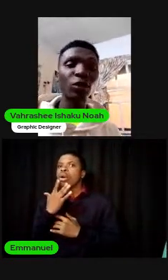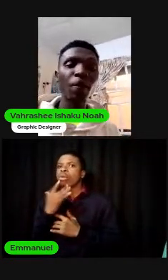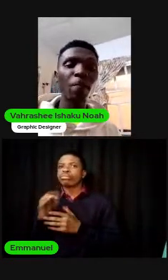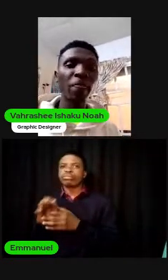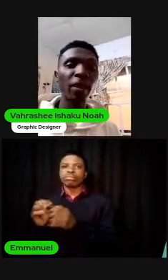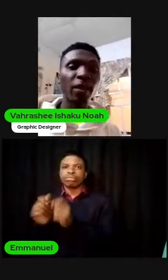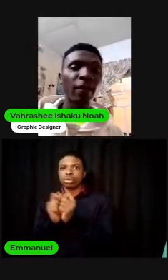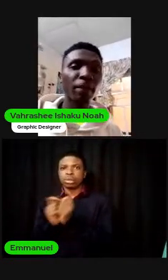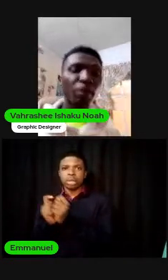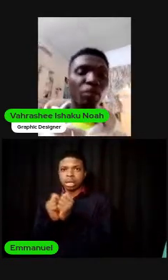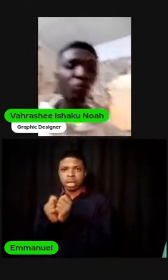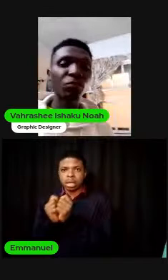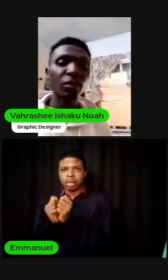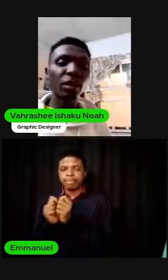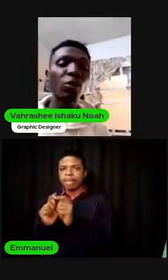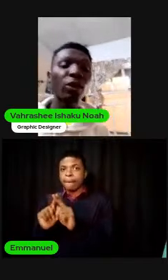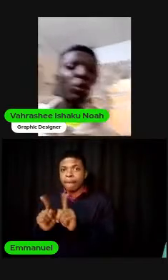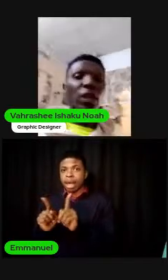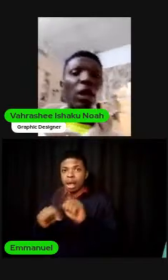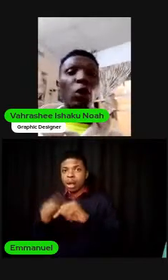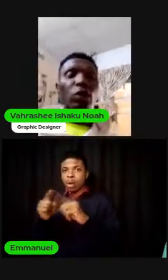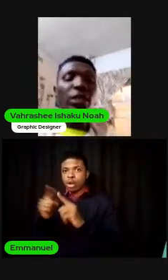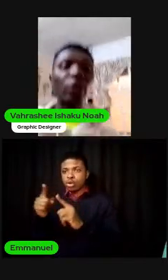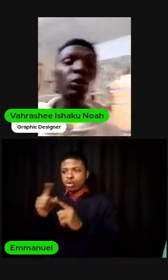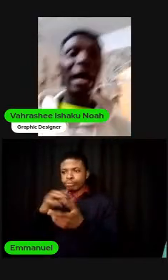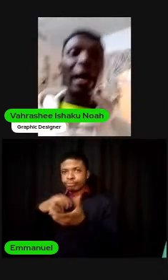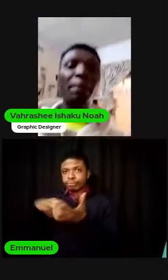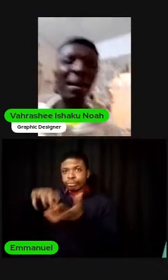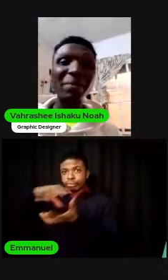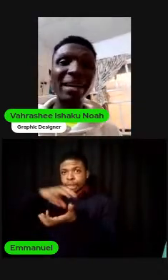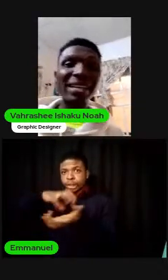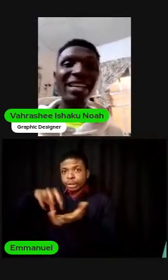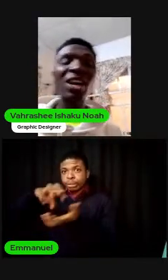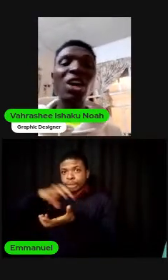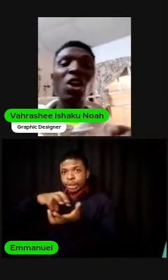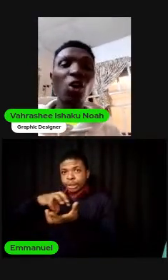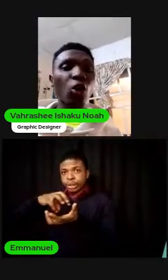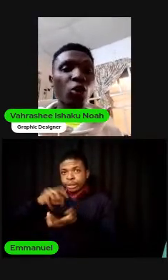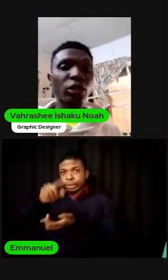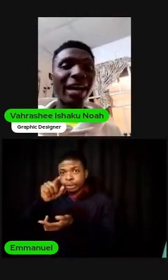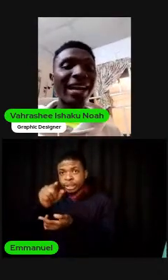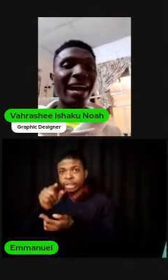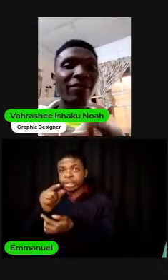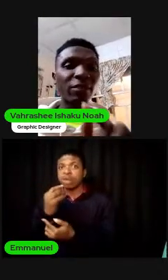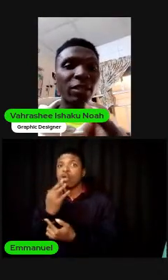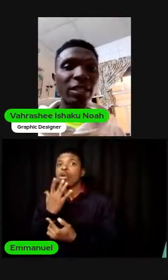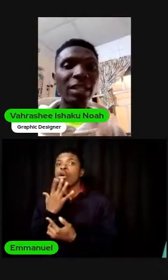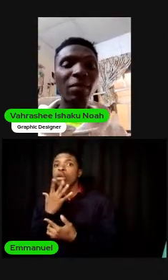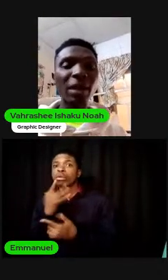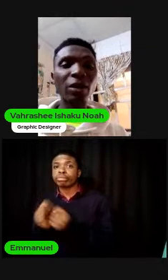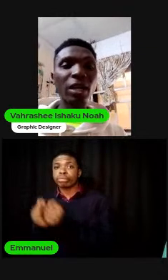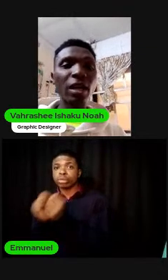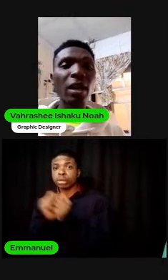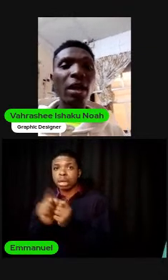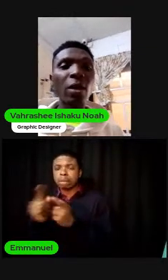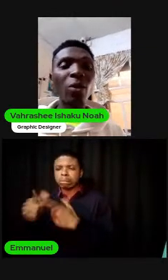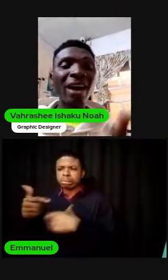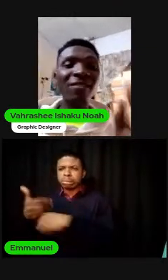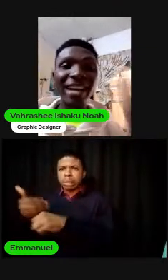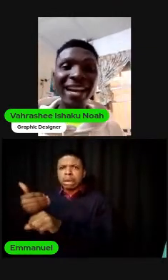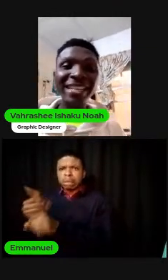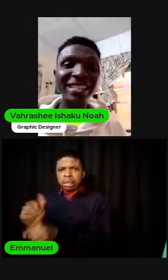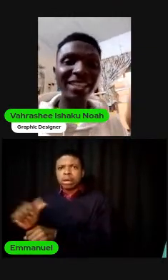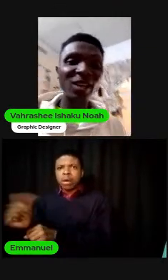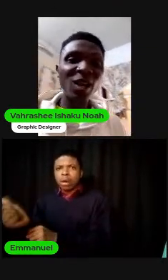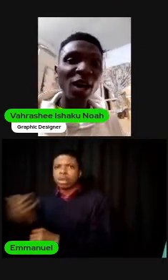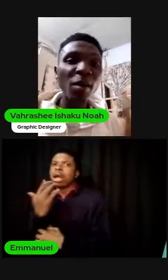colors. They will create other colors. Those are primary colors. And I've stated them down here. We have